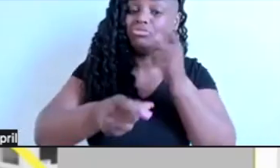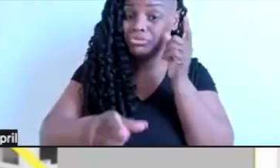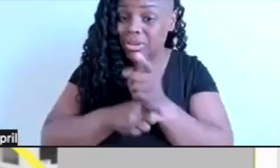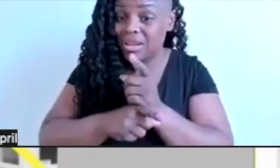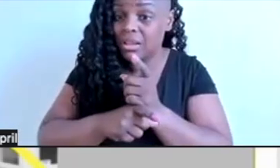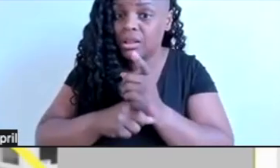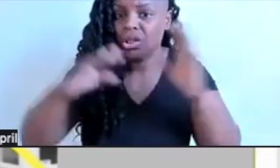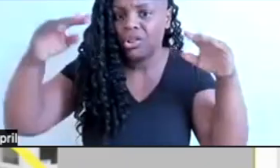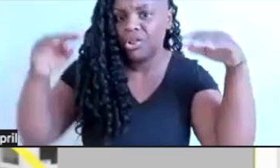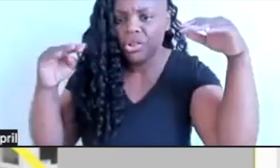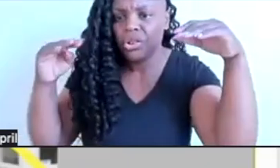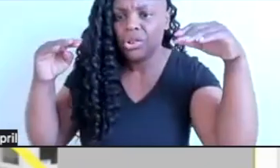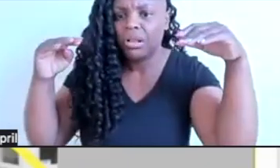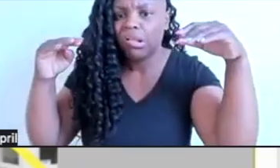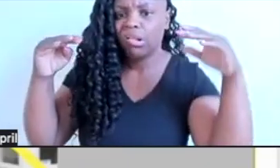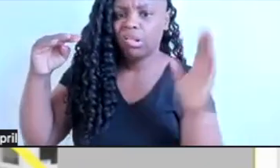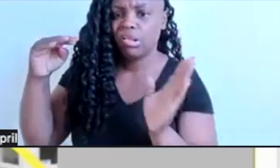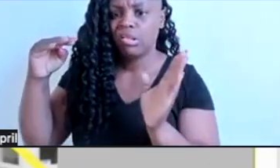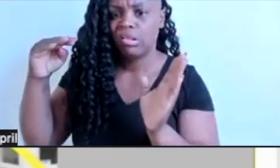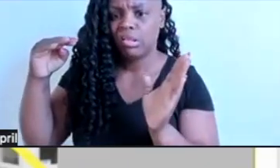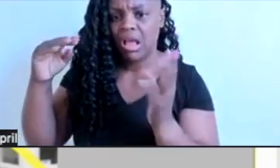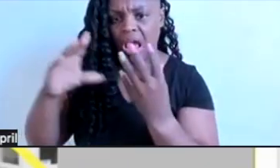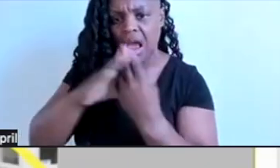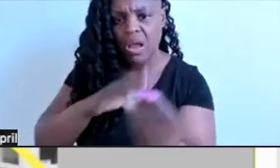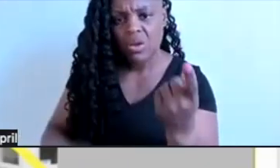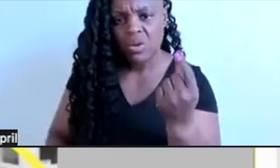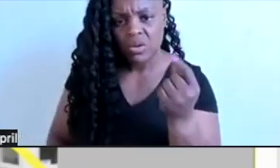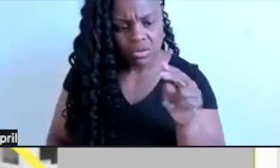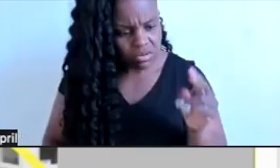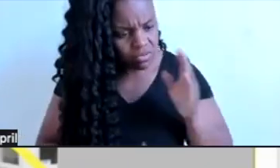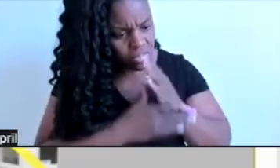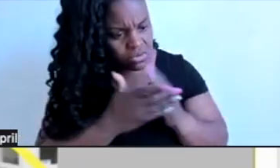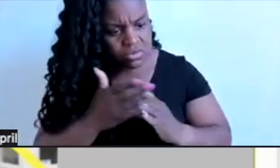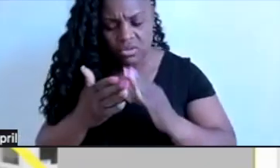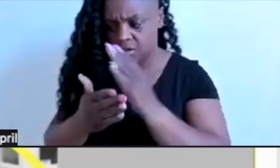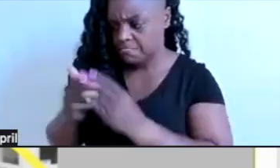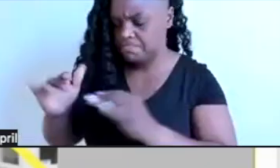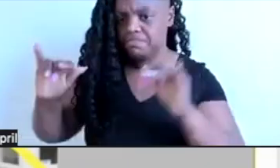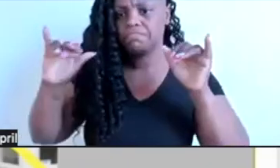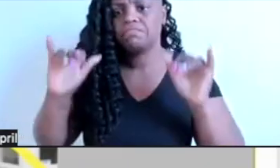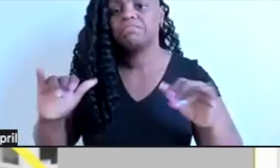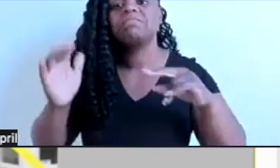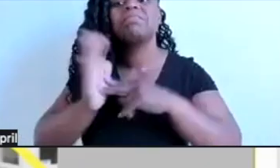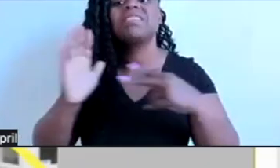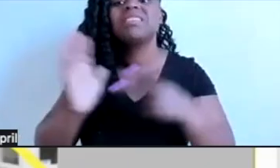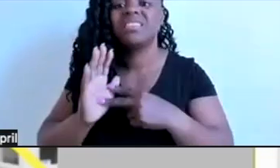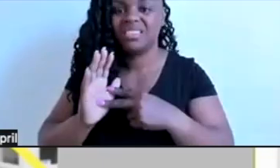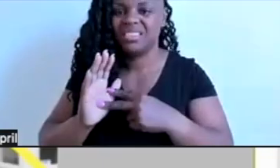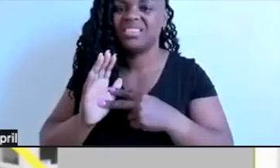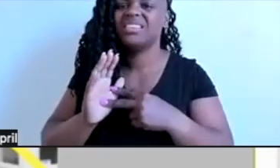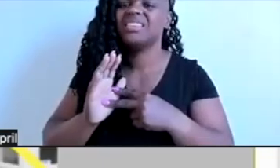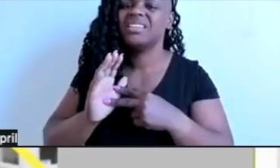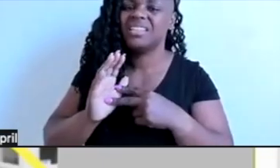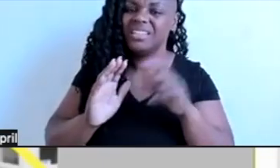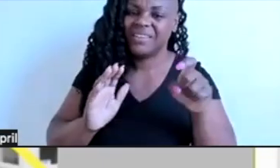shifting around the outside of the house, or large cracks in the dirt near the foundation. There will be aftershocks after every